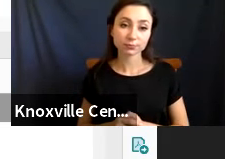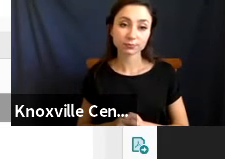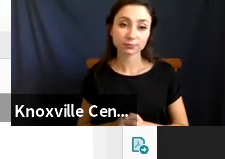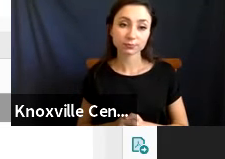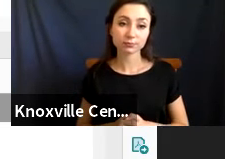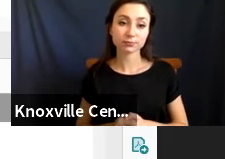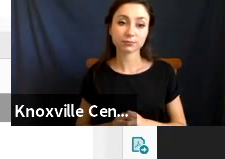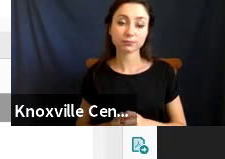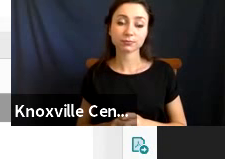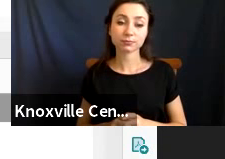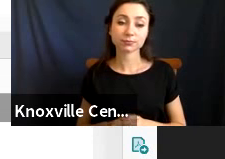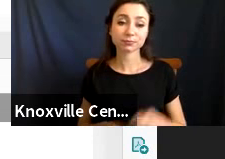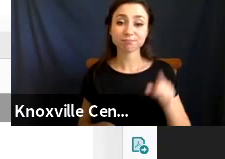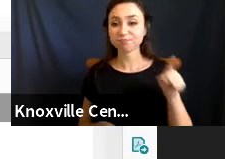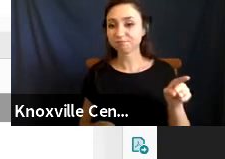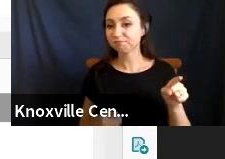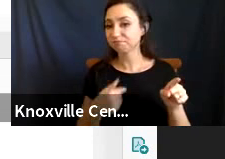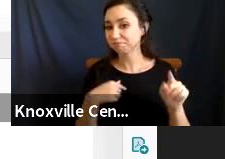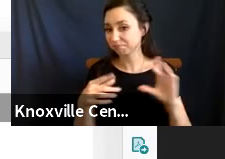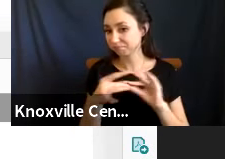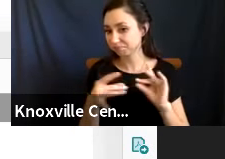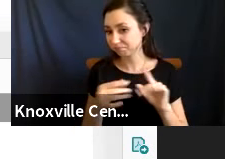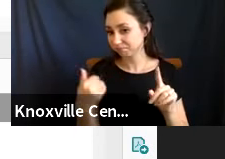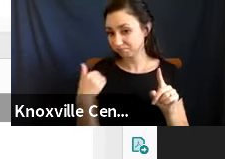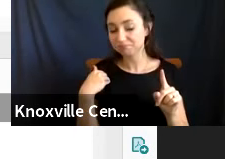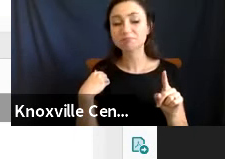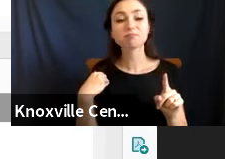So this is, like I said, this is from September the